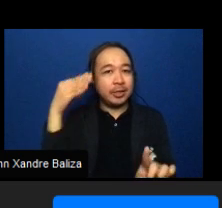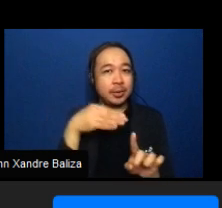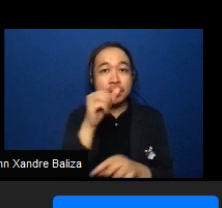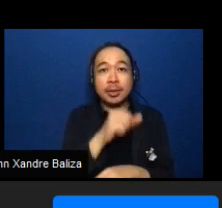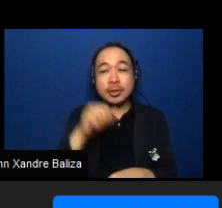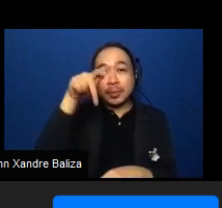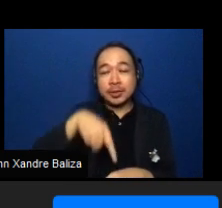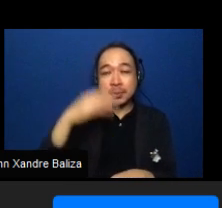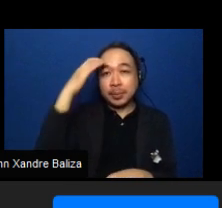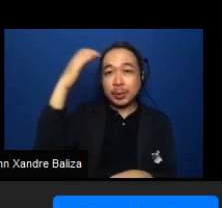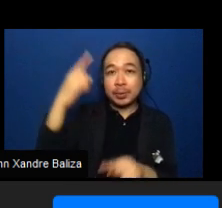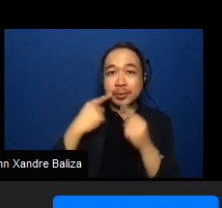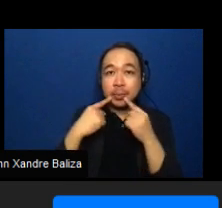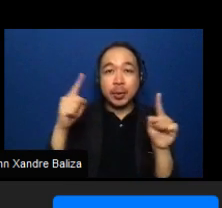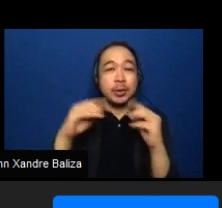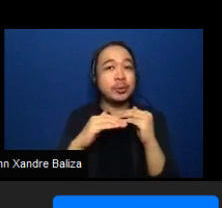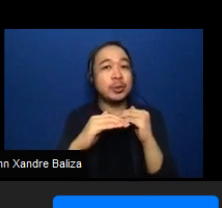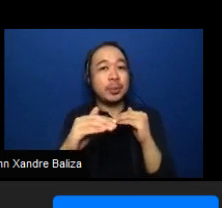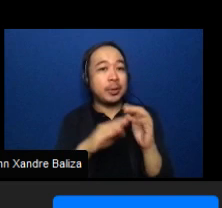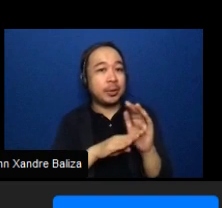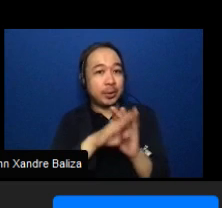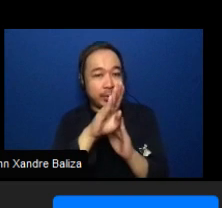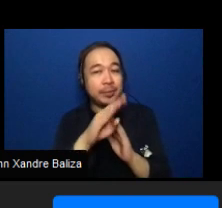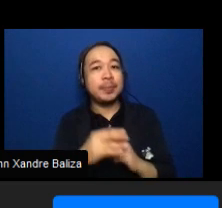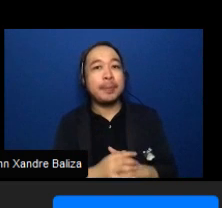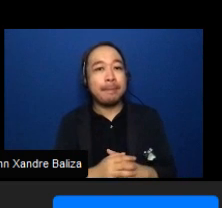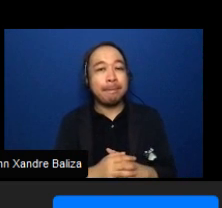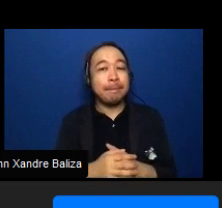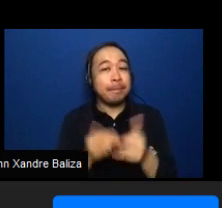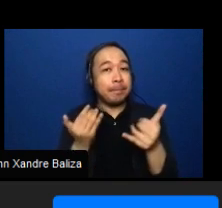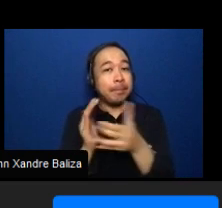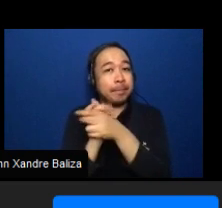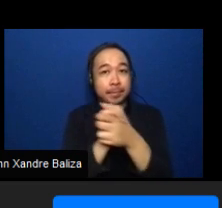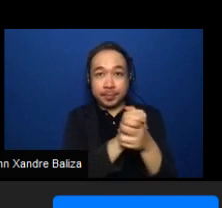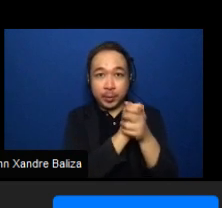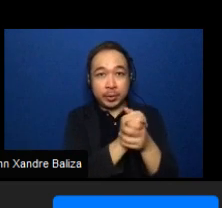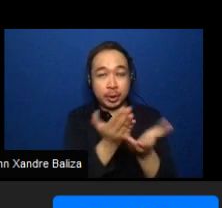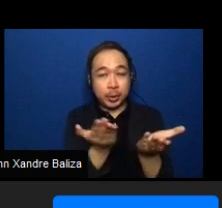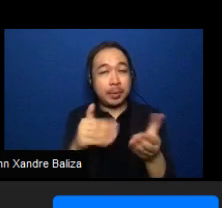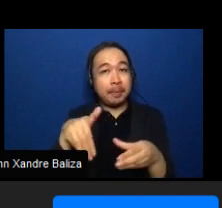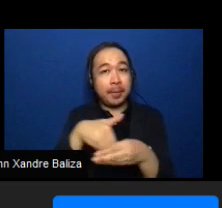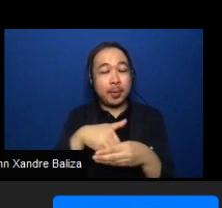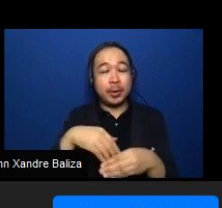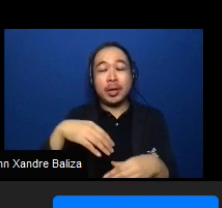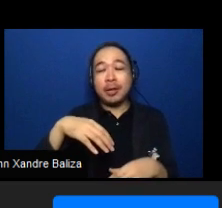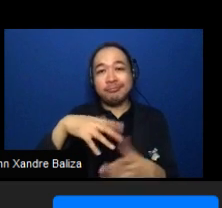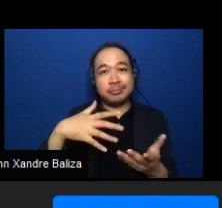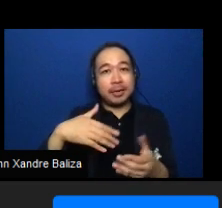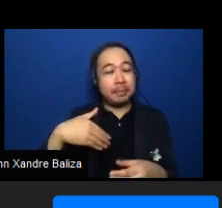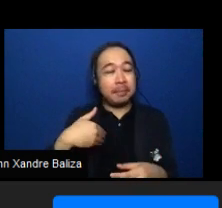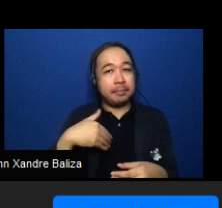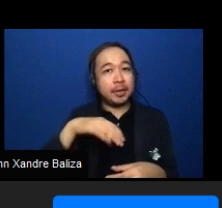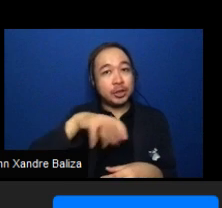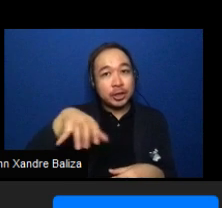the sustainable development of the region. We congratulate the member state on endorsing the indicator framework and